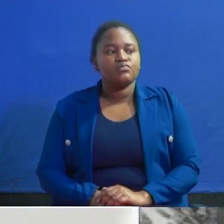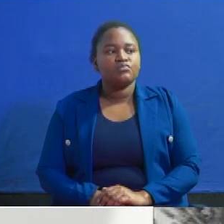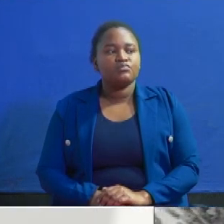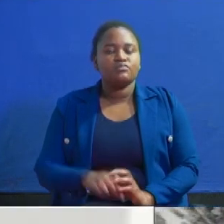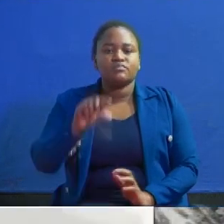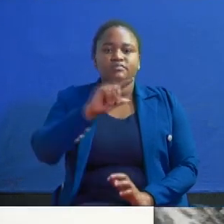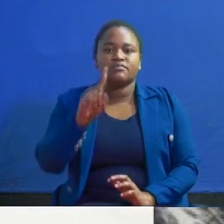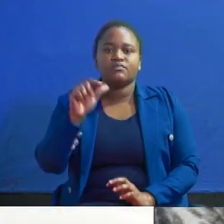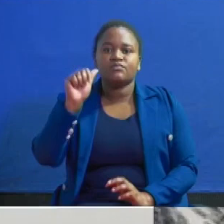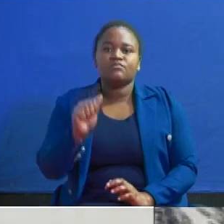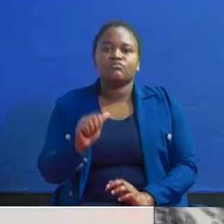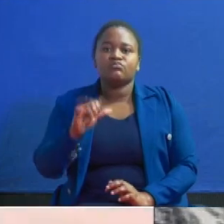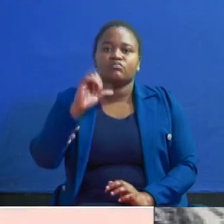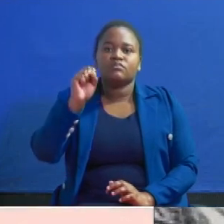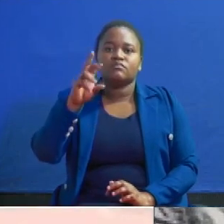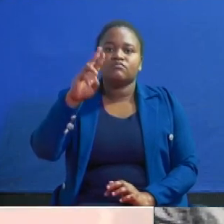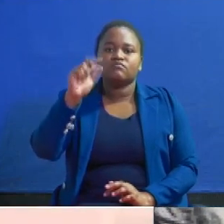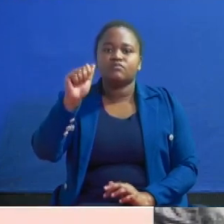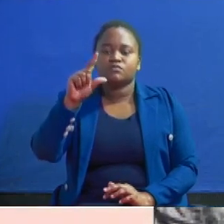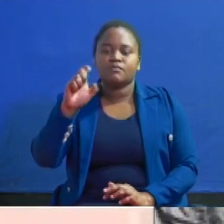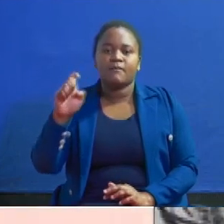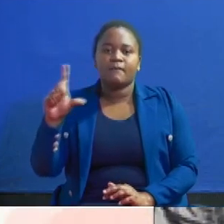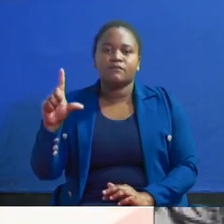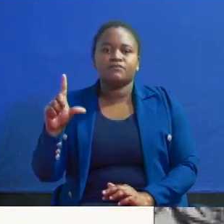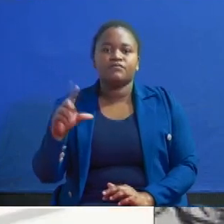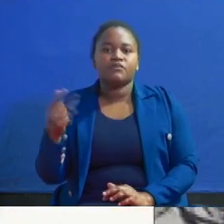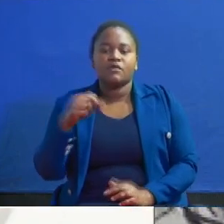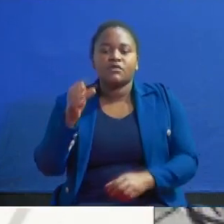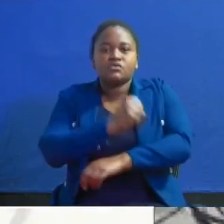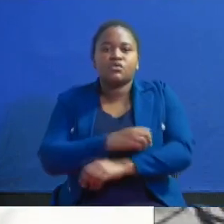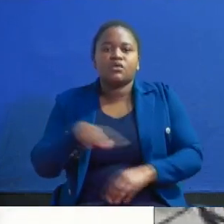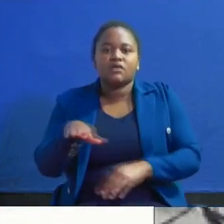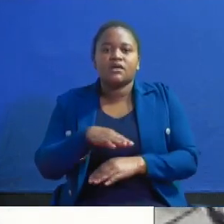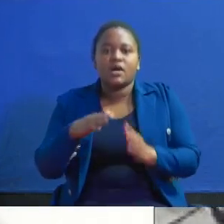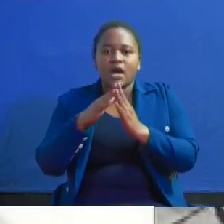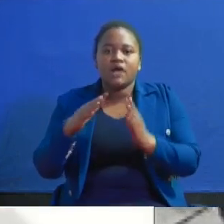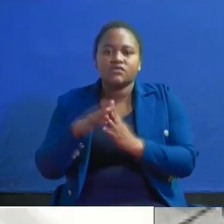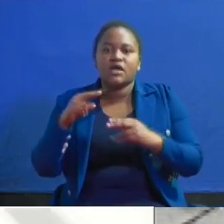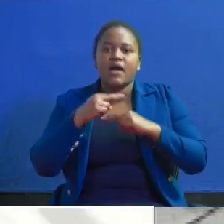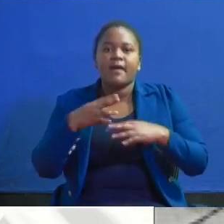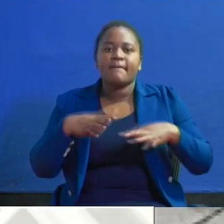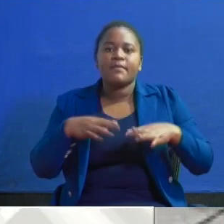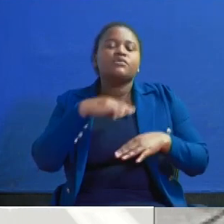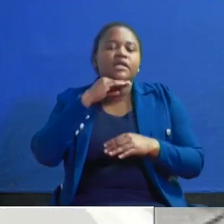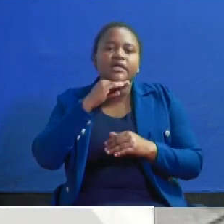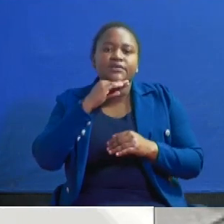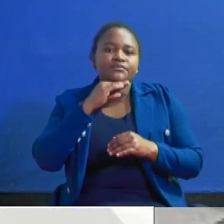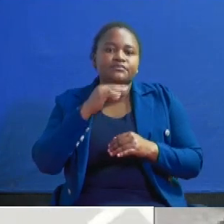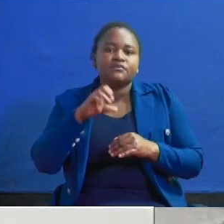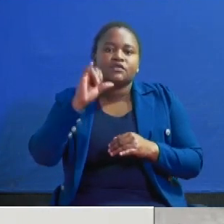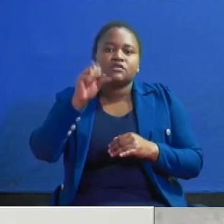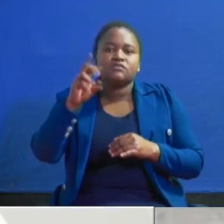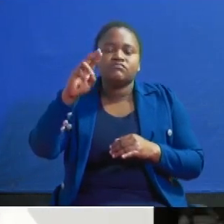In Gaza, an Israeli airstrike on a school shelter has resulted in a high number of casualties. The